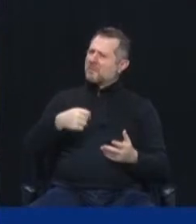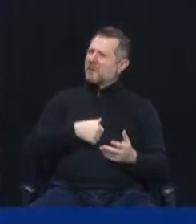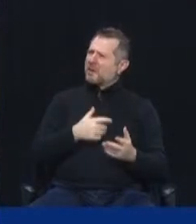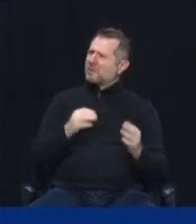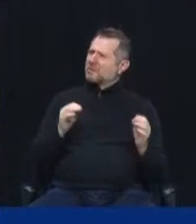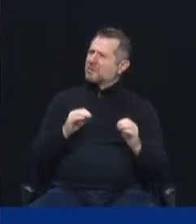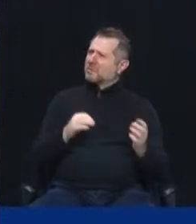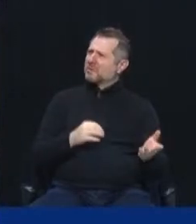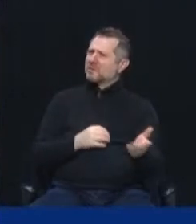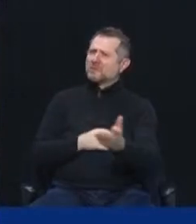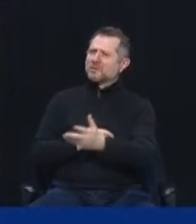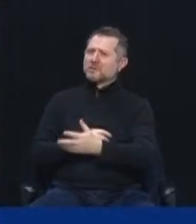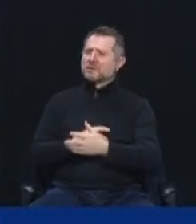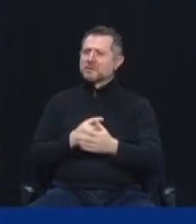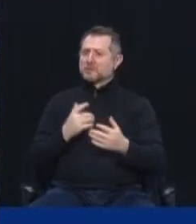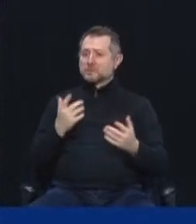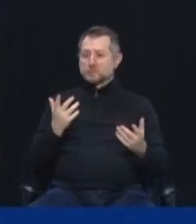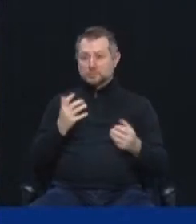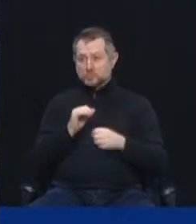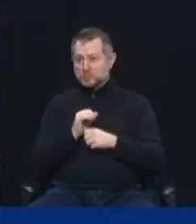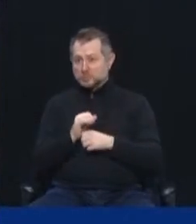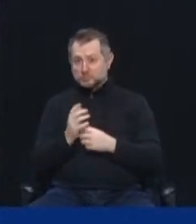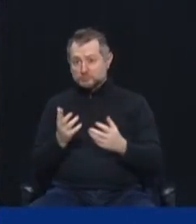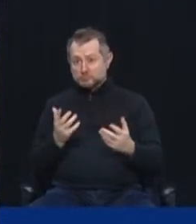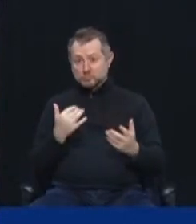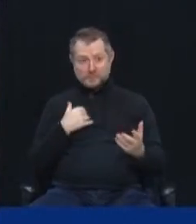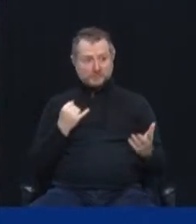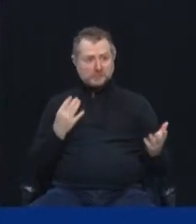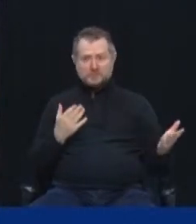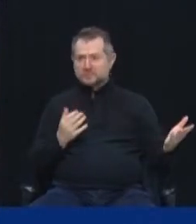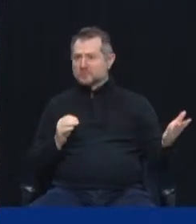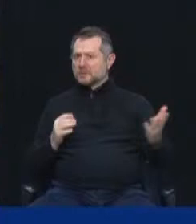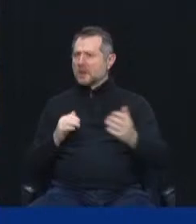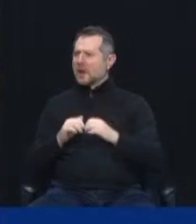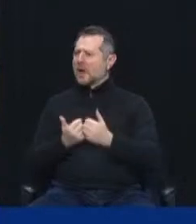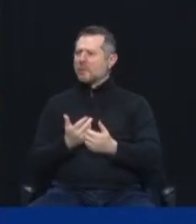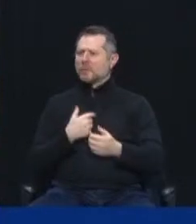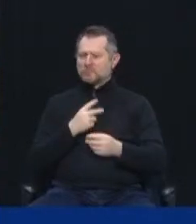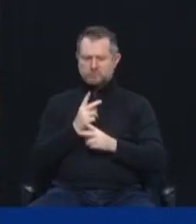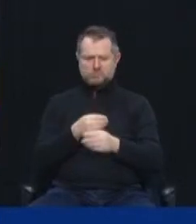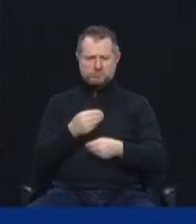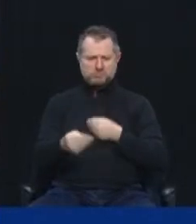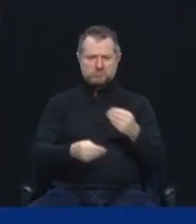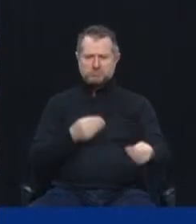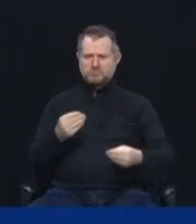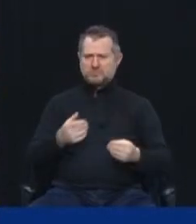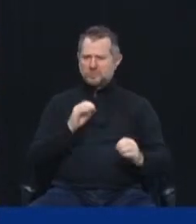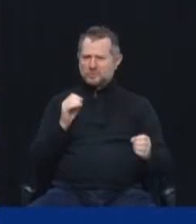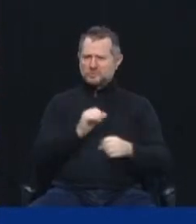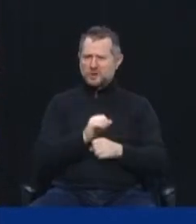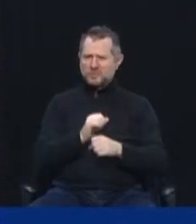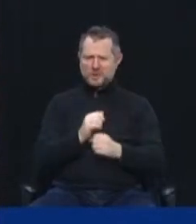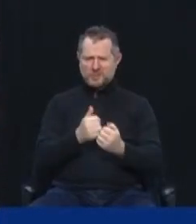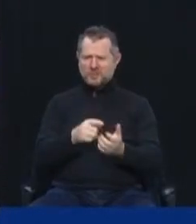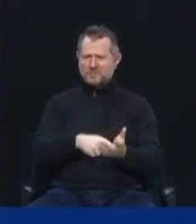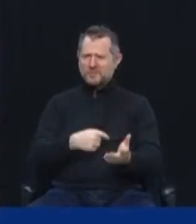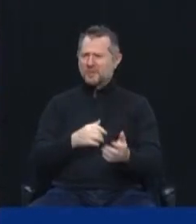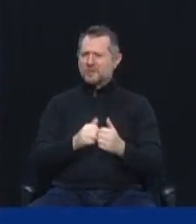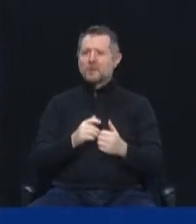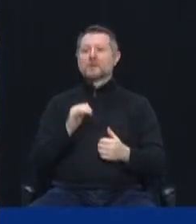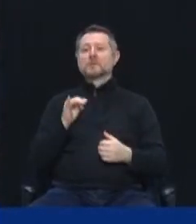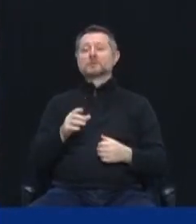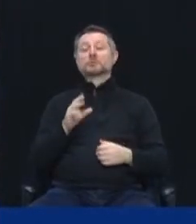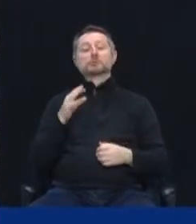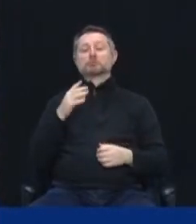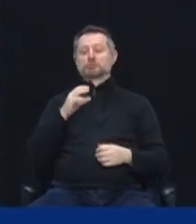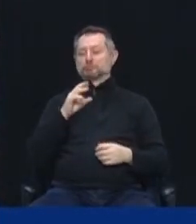nobody was working. It was the Depression. There was no credit because they had no work. There was no job. How do you call it credit? Because they couldn't pay back.